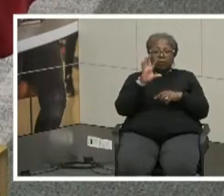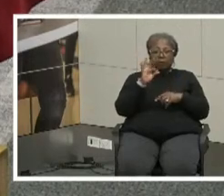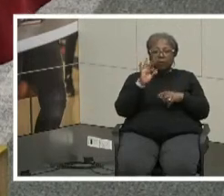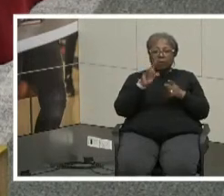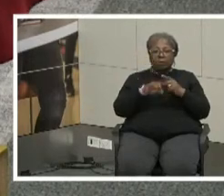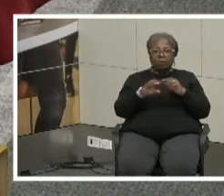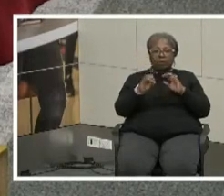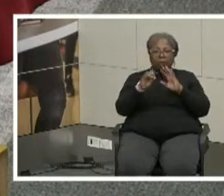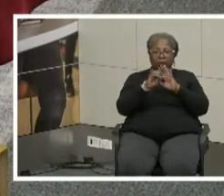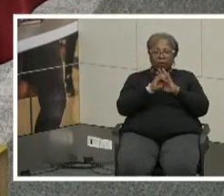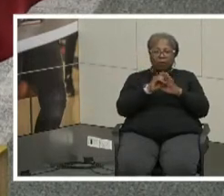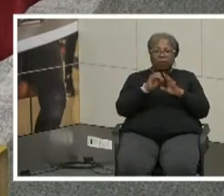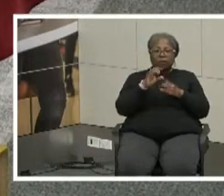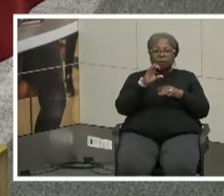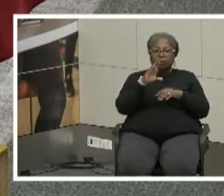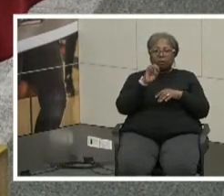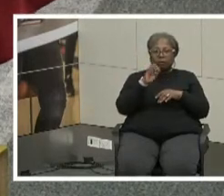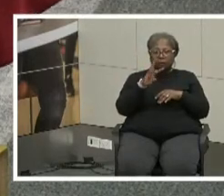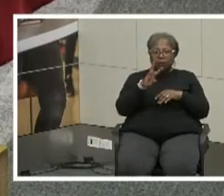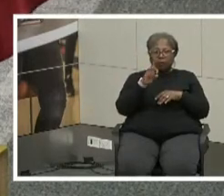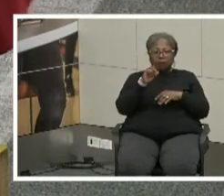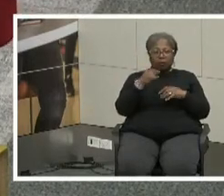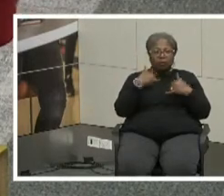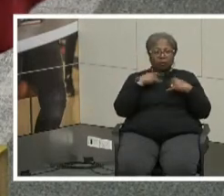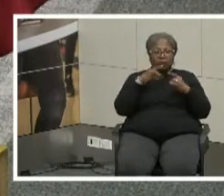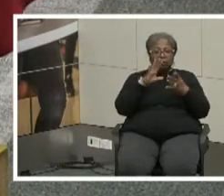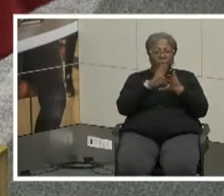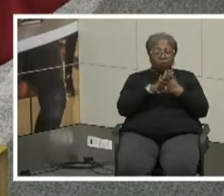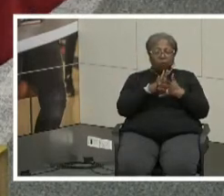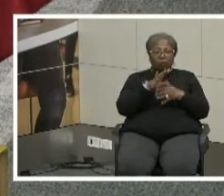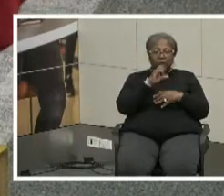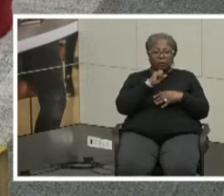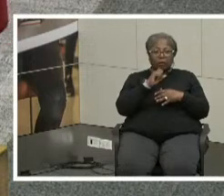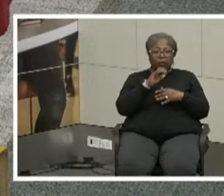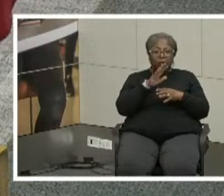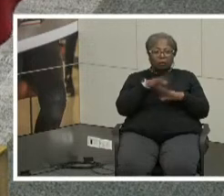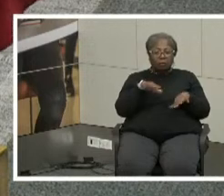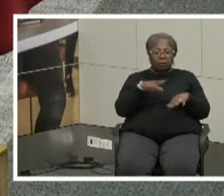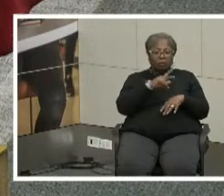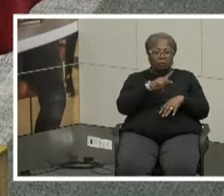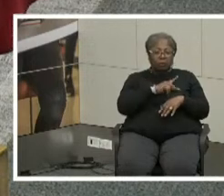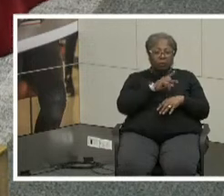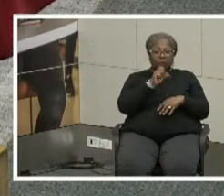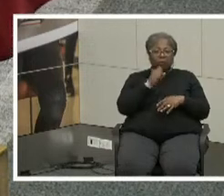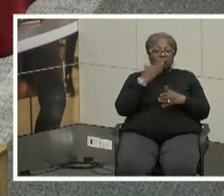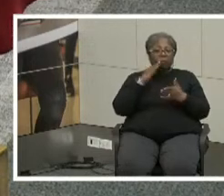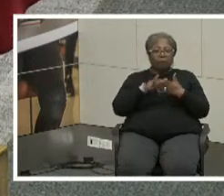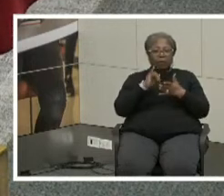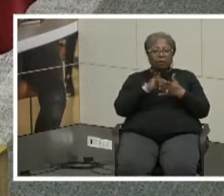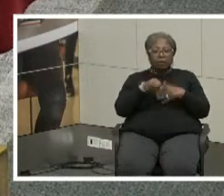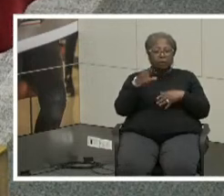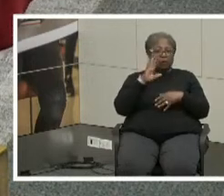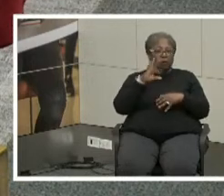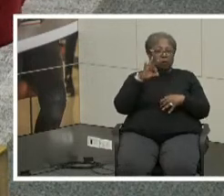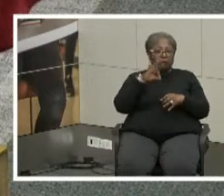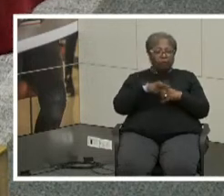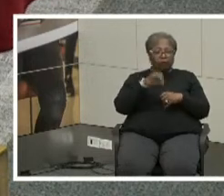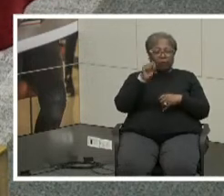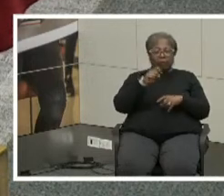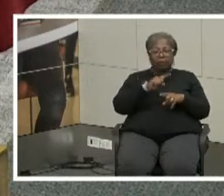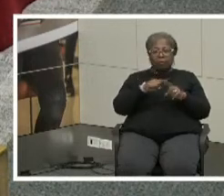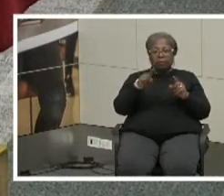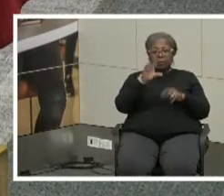to nothing crew do you hate school aged children and school Personnel so bad that you will vote Yes